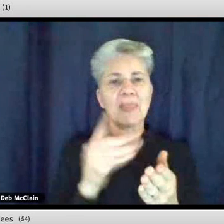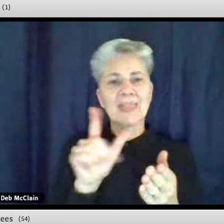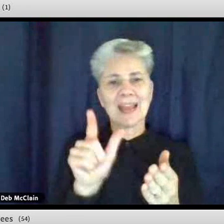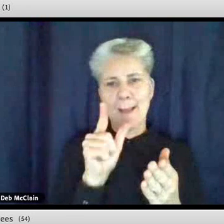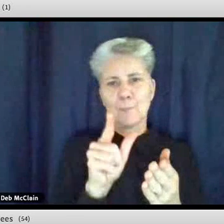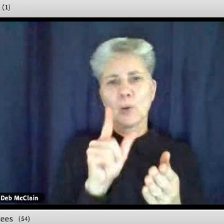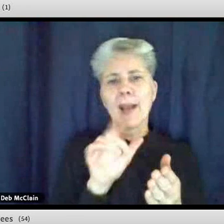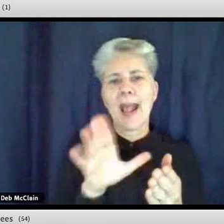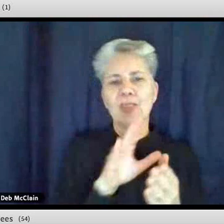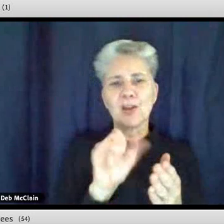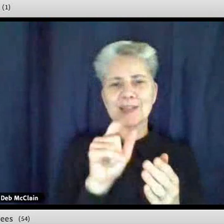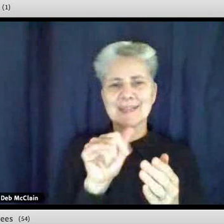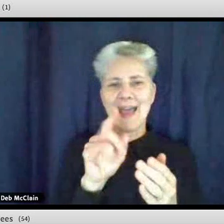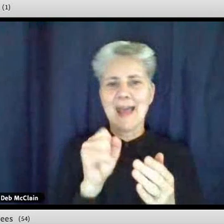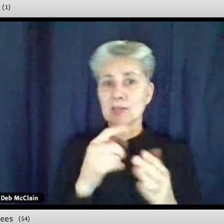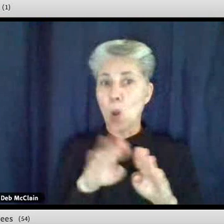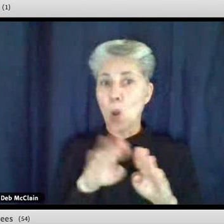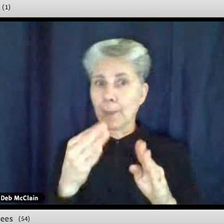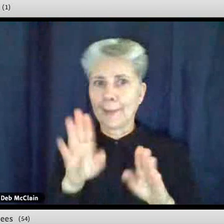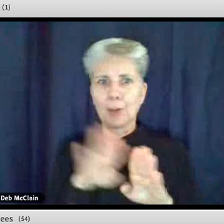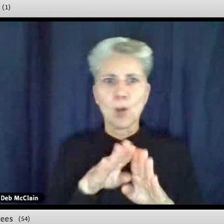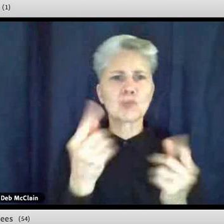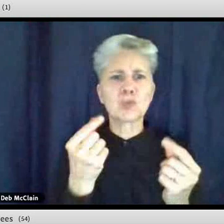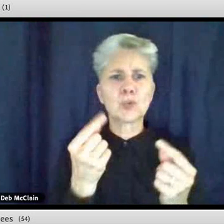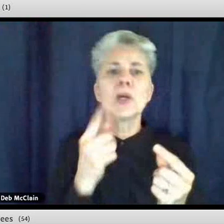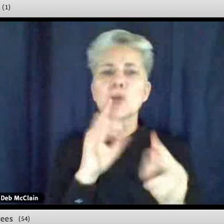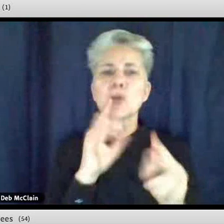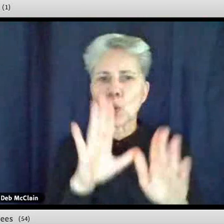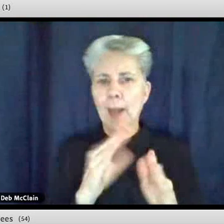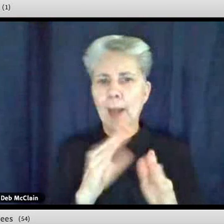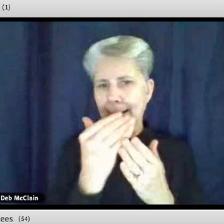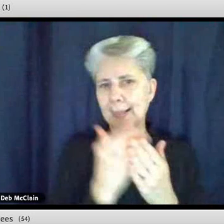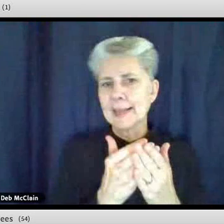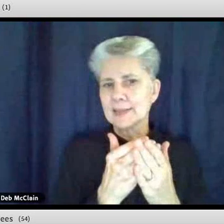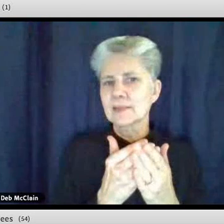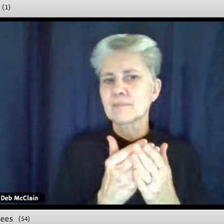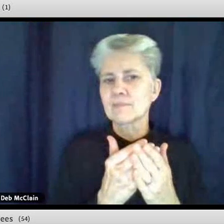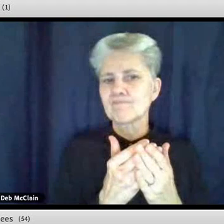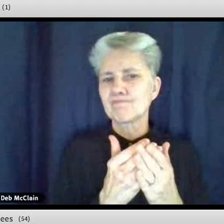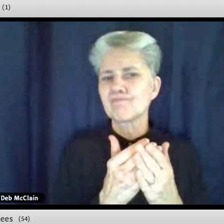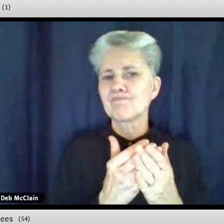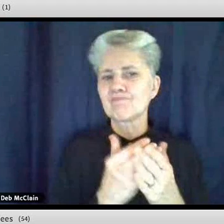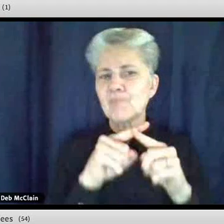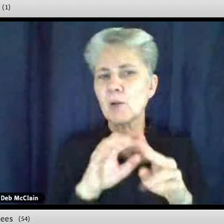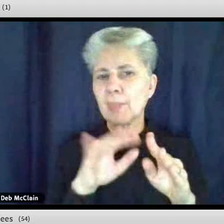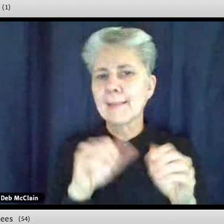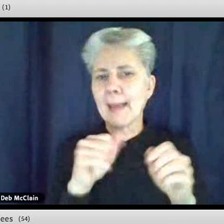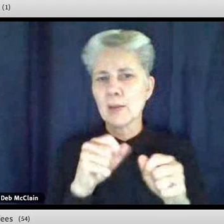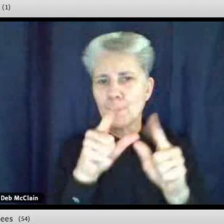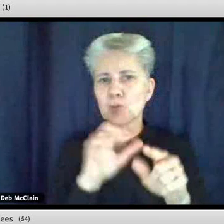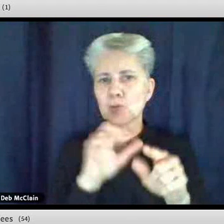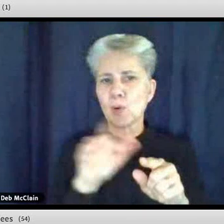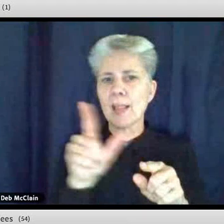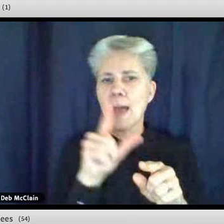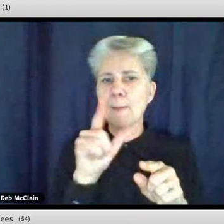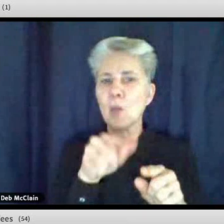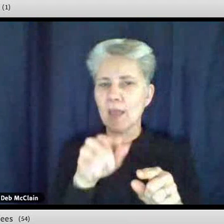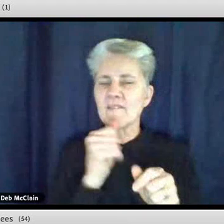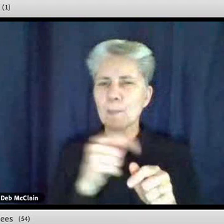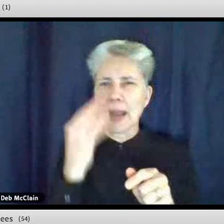are asking people, it's a Google Doc, they're asking people to submit their library and their status. And so it's a really great